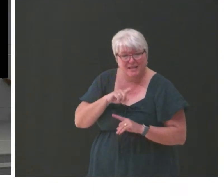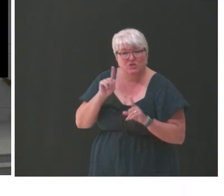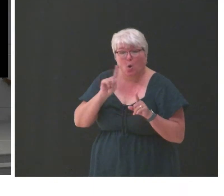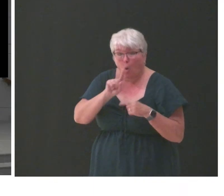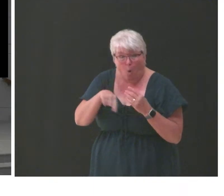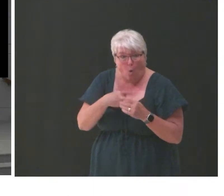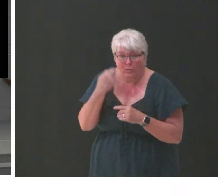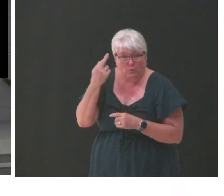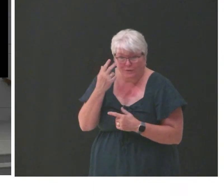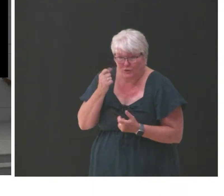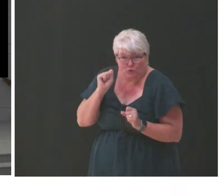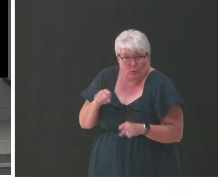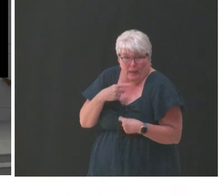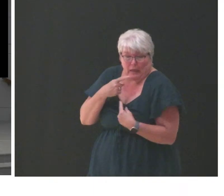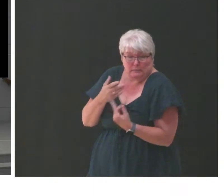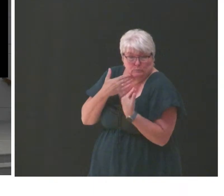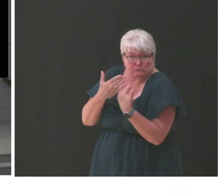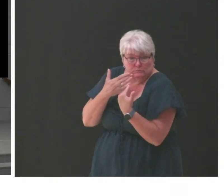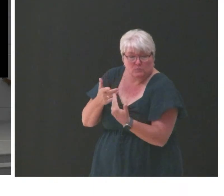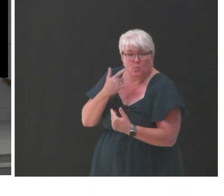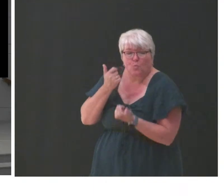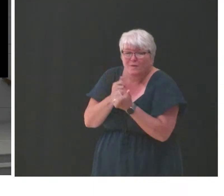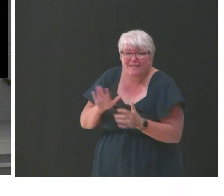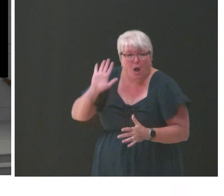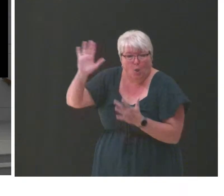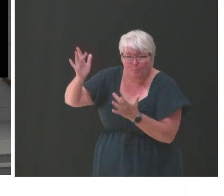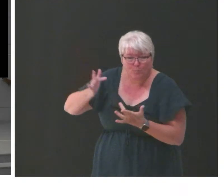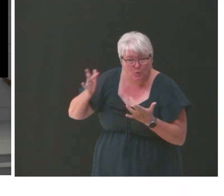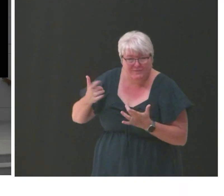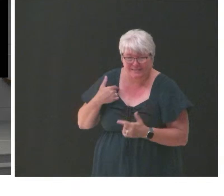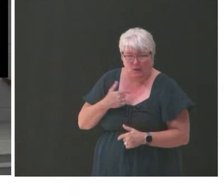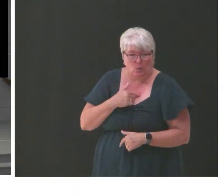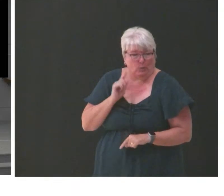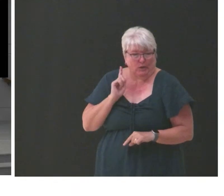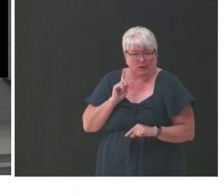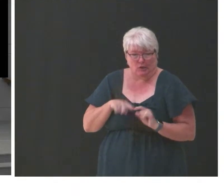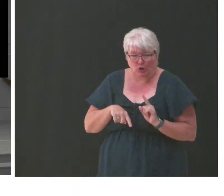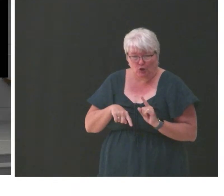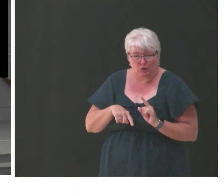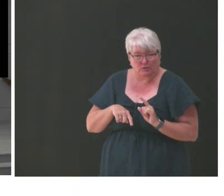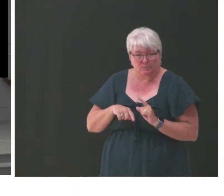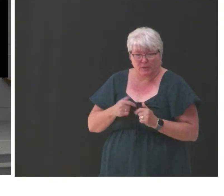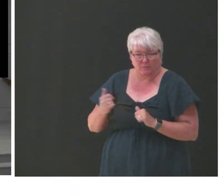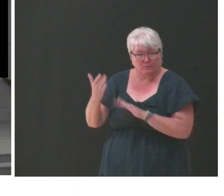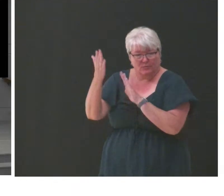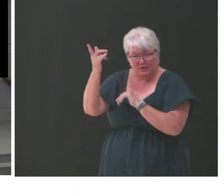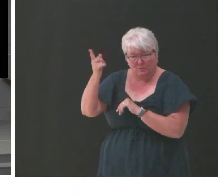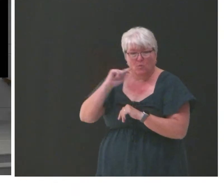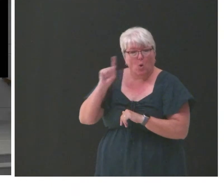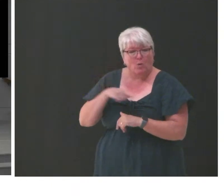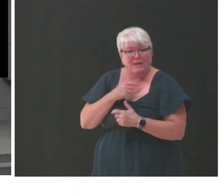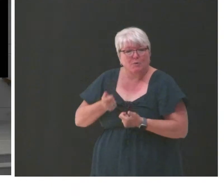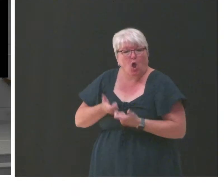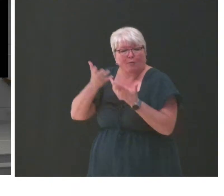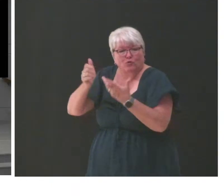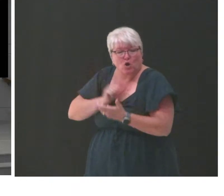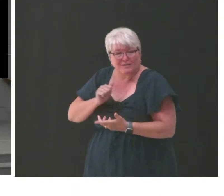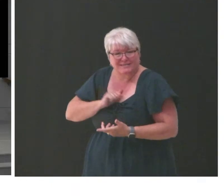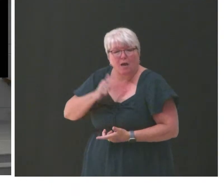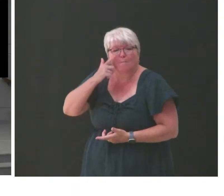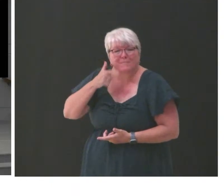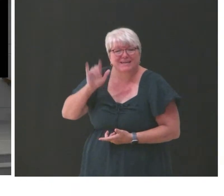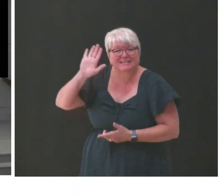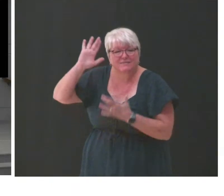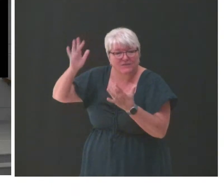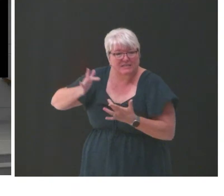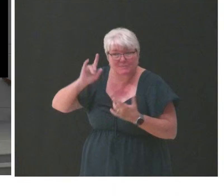reason you can. Because without God's mercy, we would not be anything. We're only able to offer ourselves to God because of